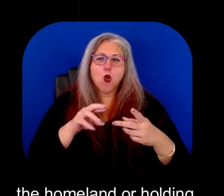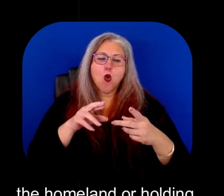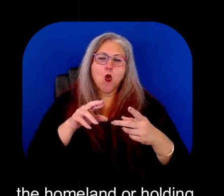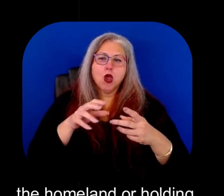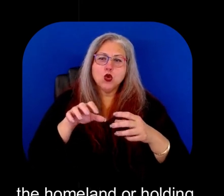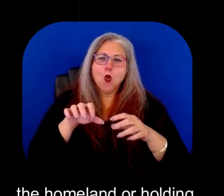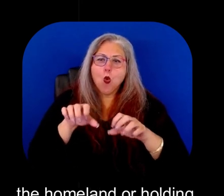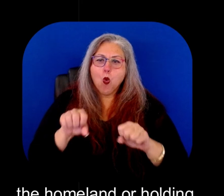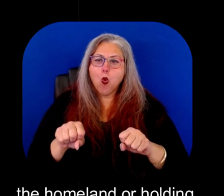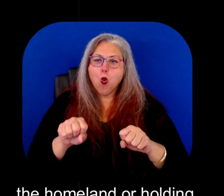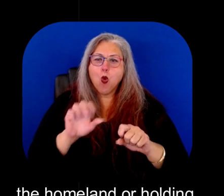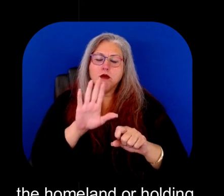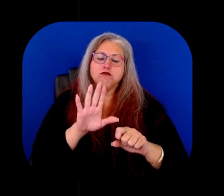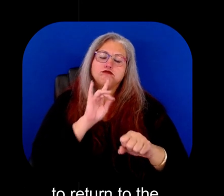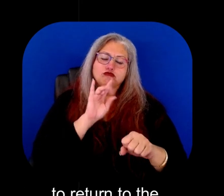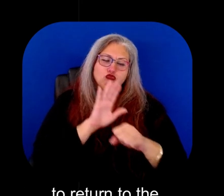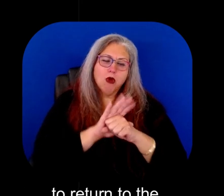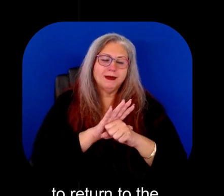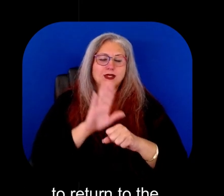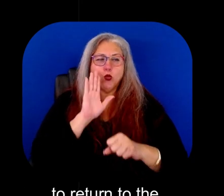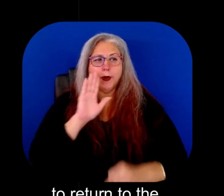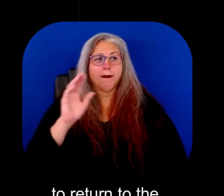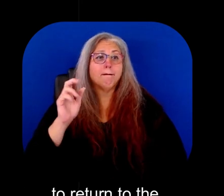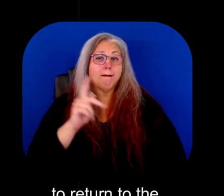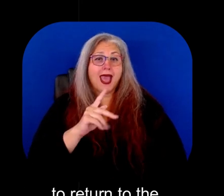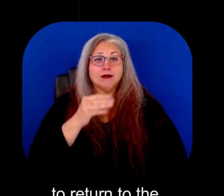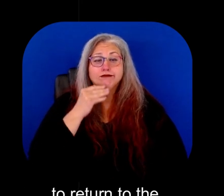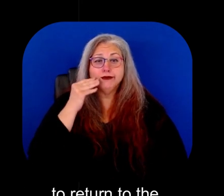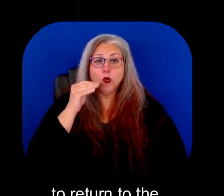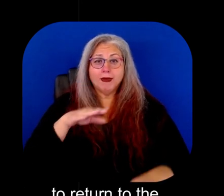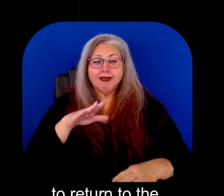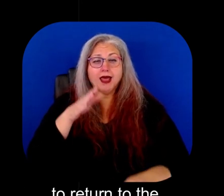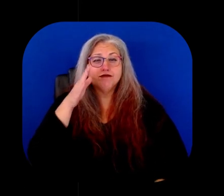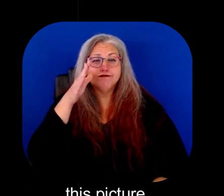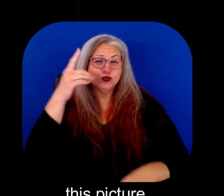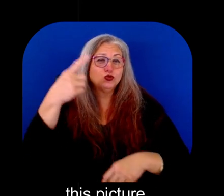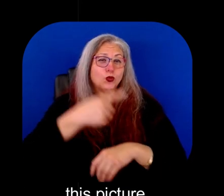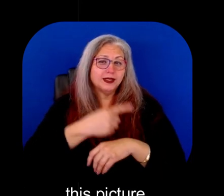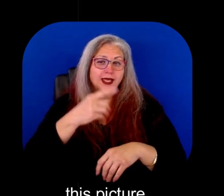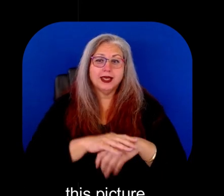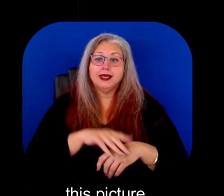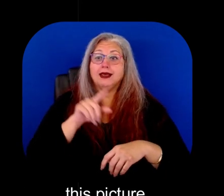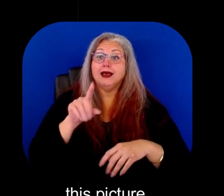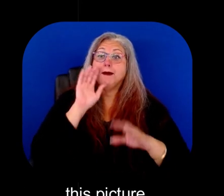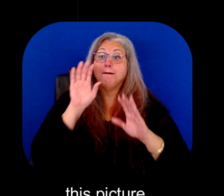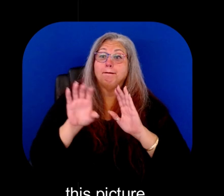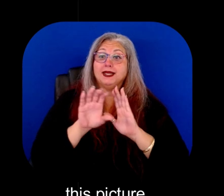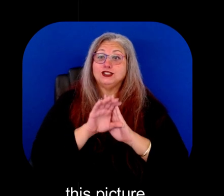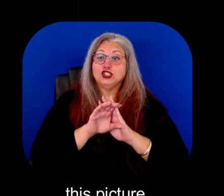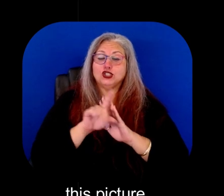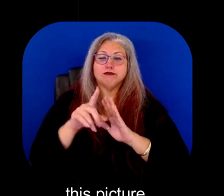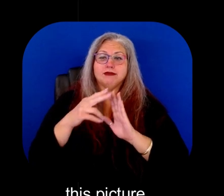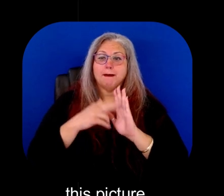holding on to the promise to return to the homeland one day. This picture,